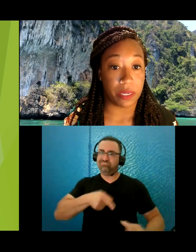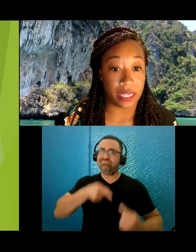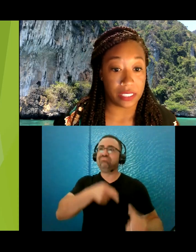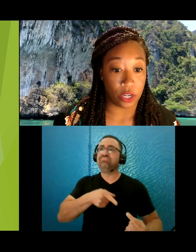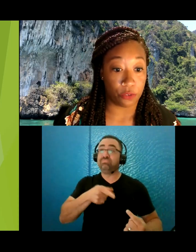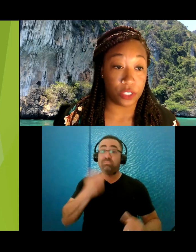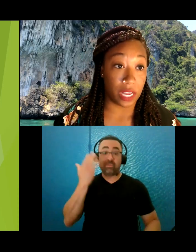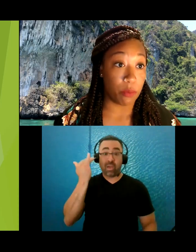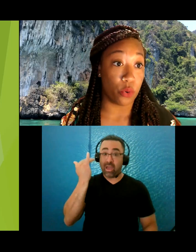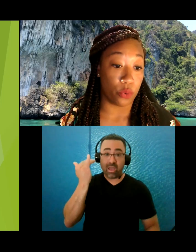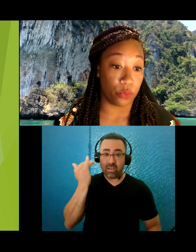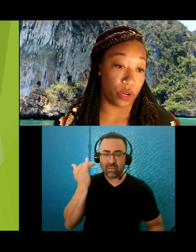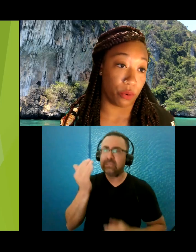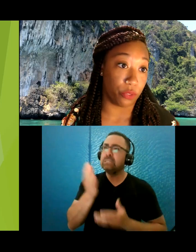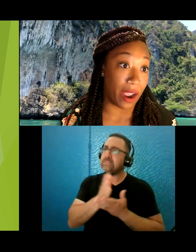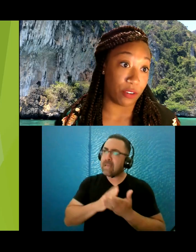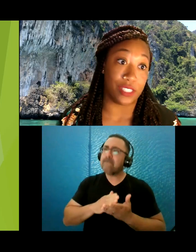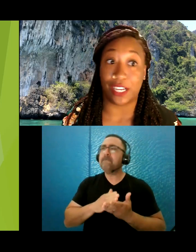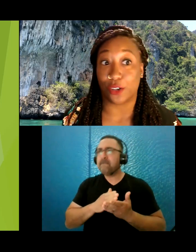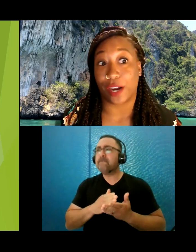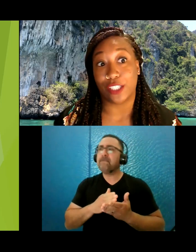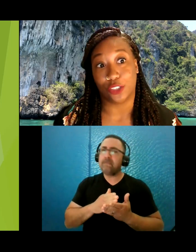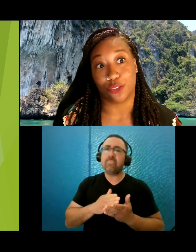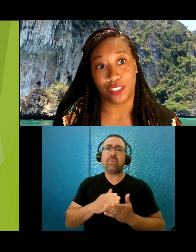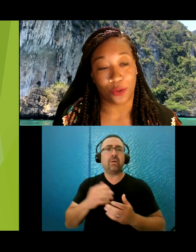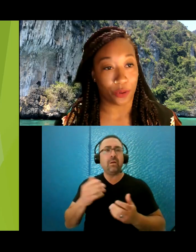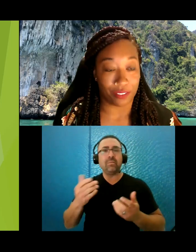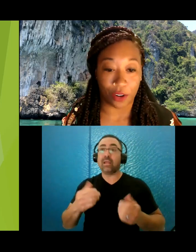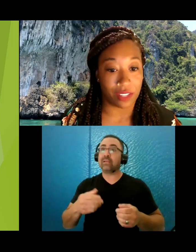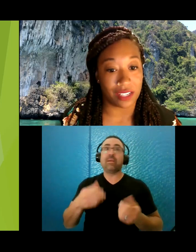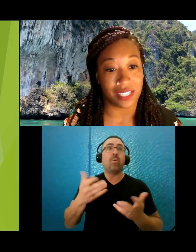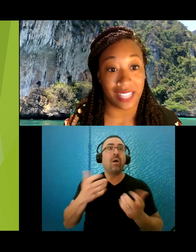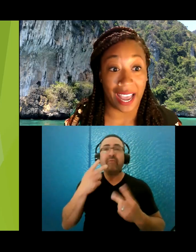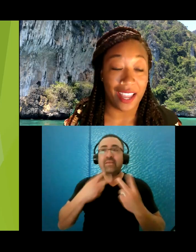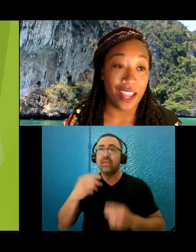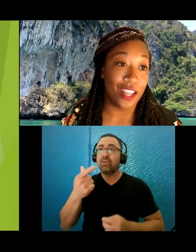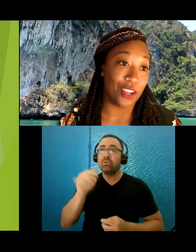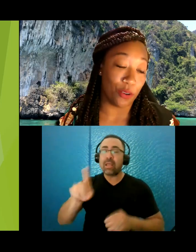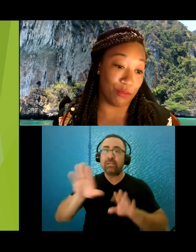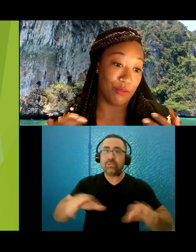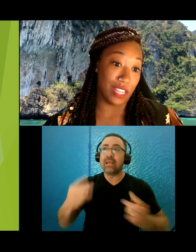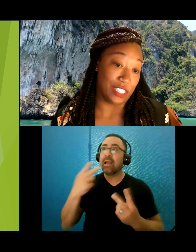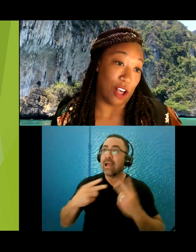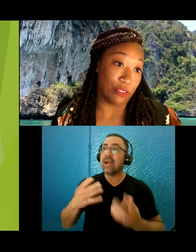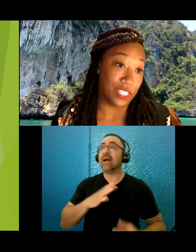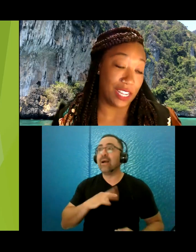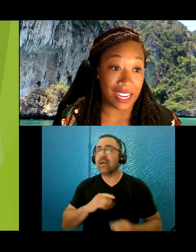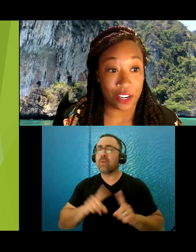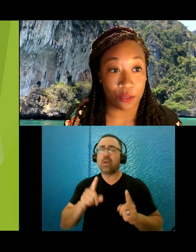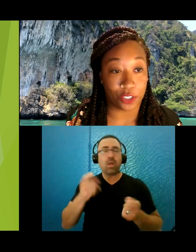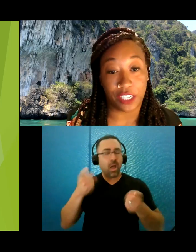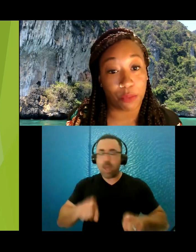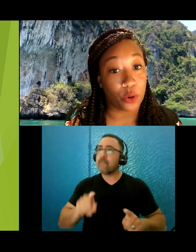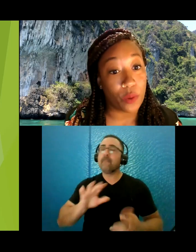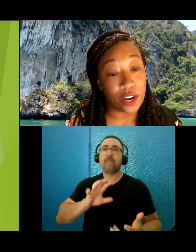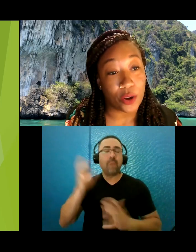simply because, for some who, thrive on seeing their grandchildren or, things like that, it's all of a sudden